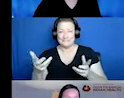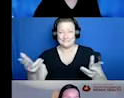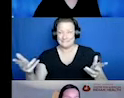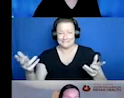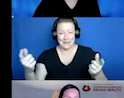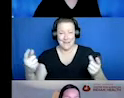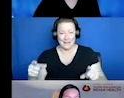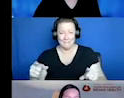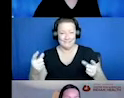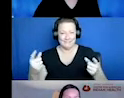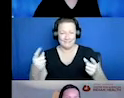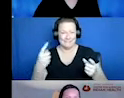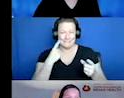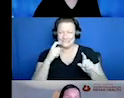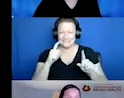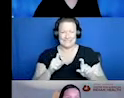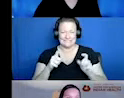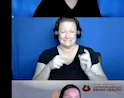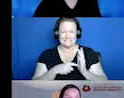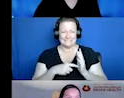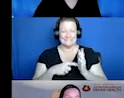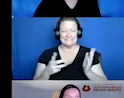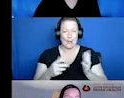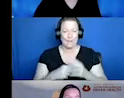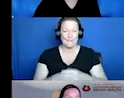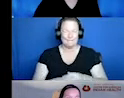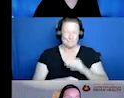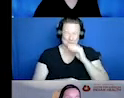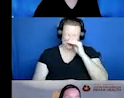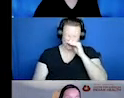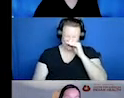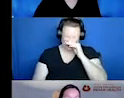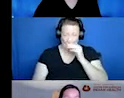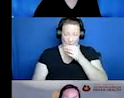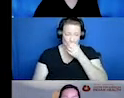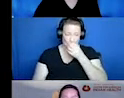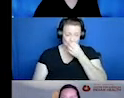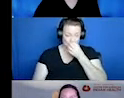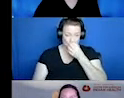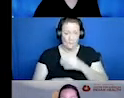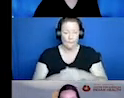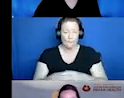We just piloted this, so let me see.